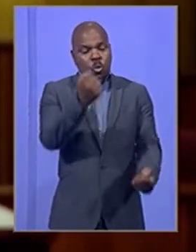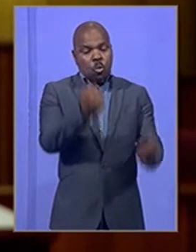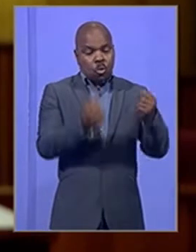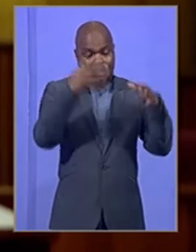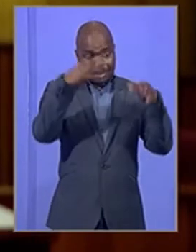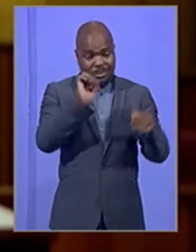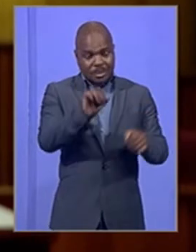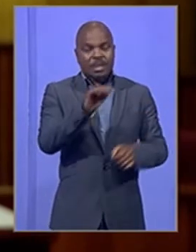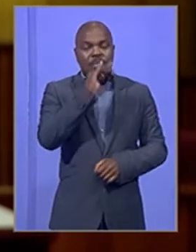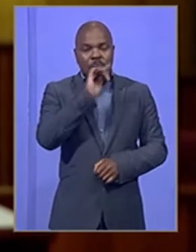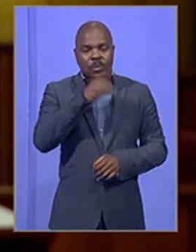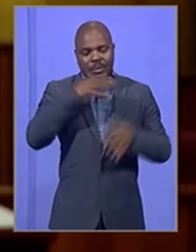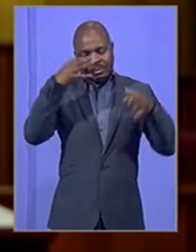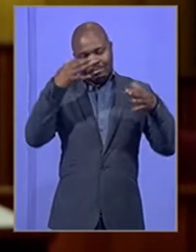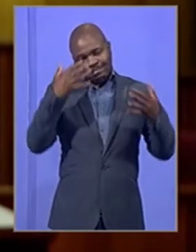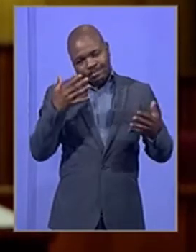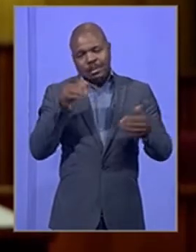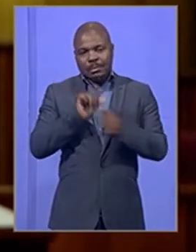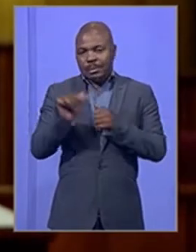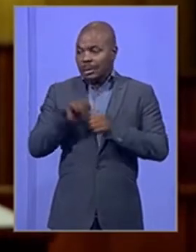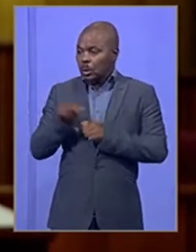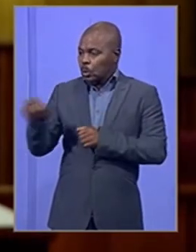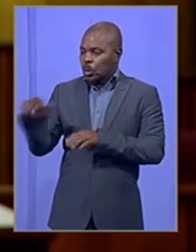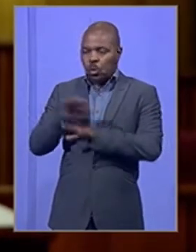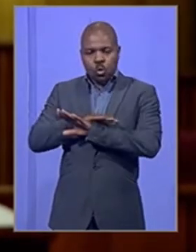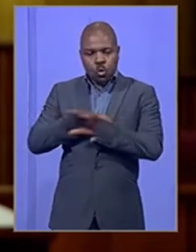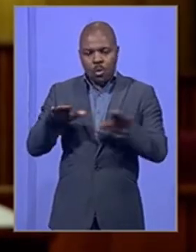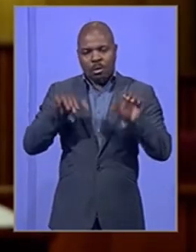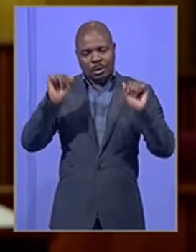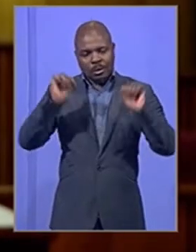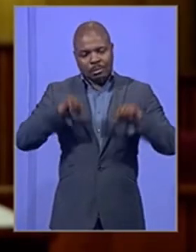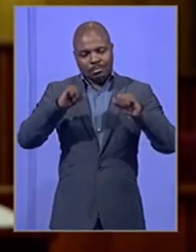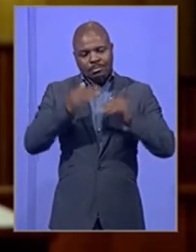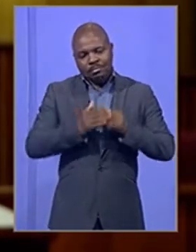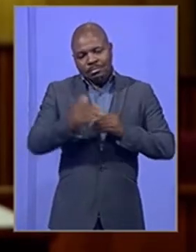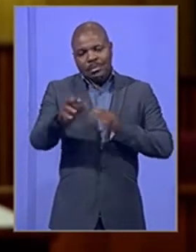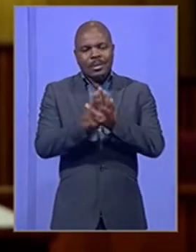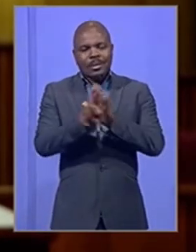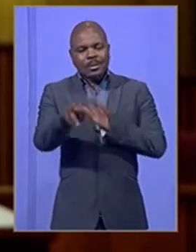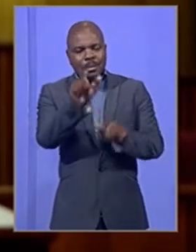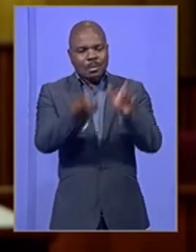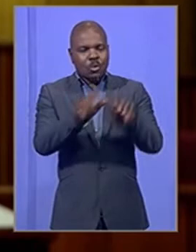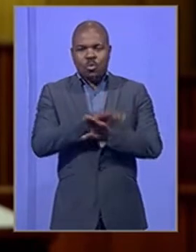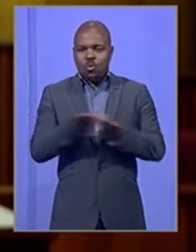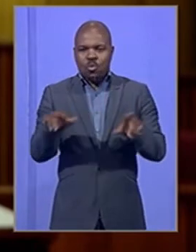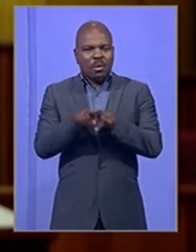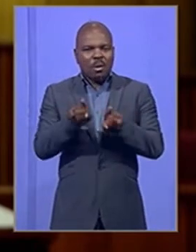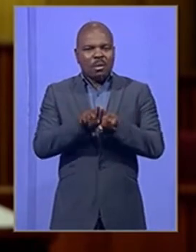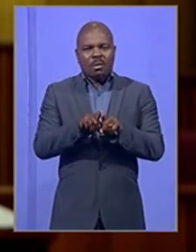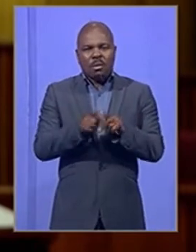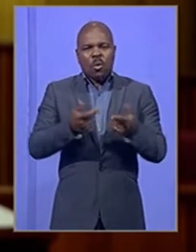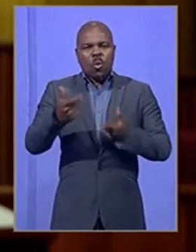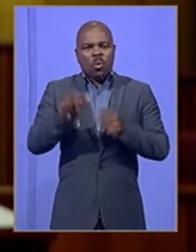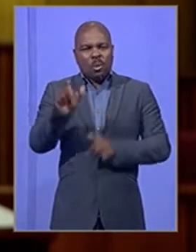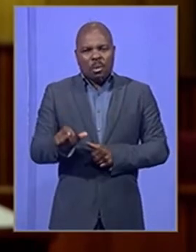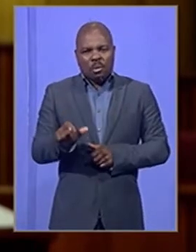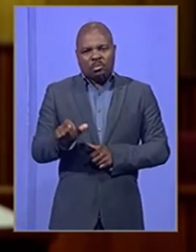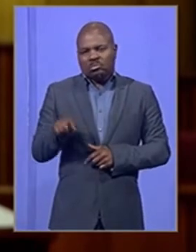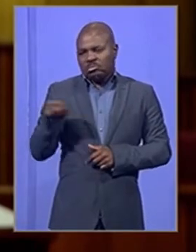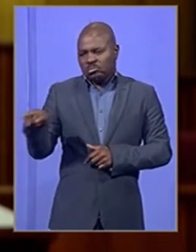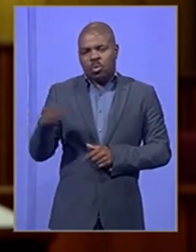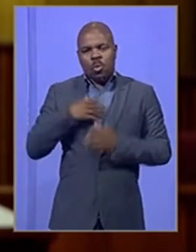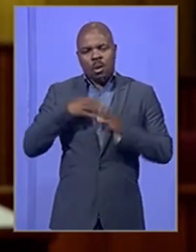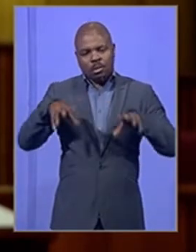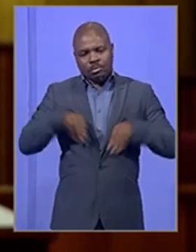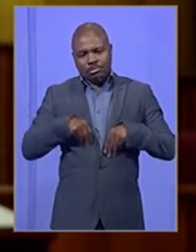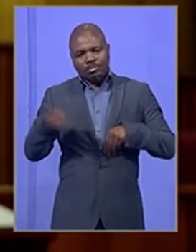court therefore decided that he can no longer be allowed to represent clients as a legal practitioner, and therefore he will not be allowed